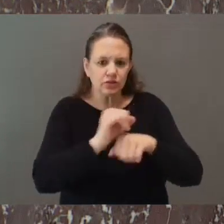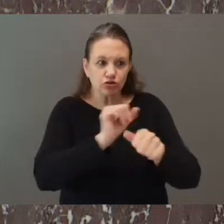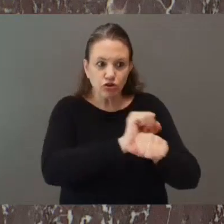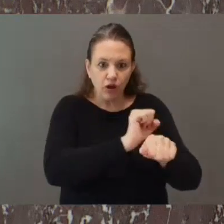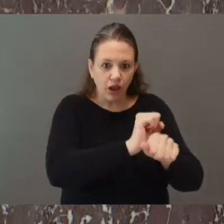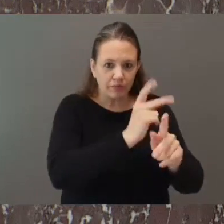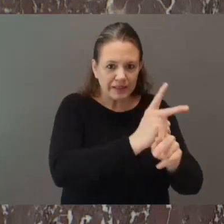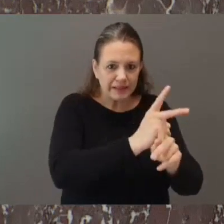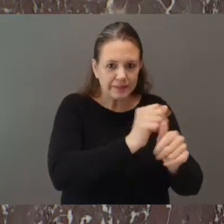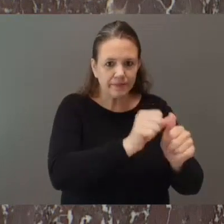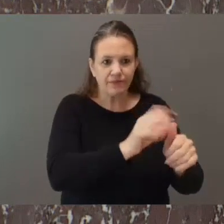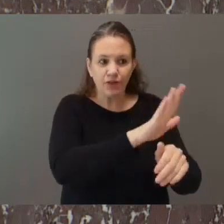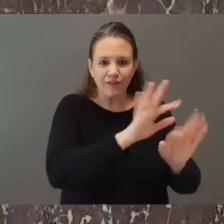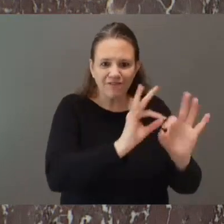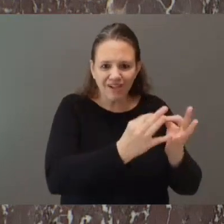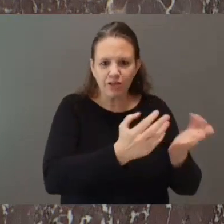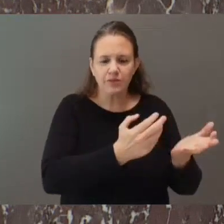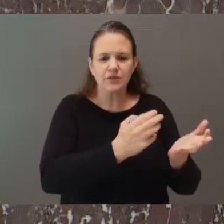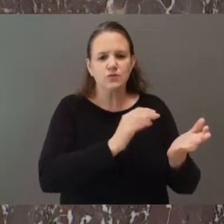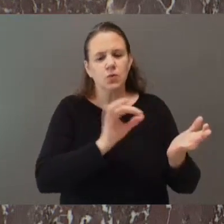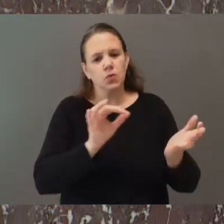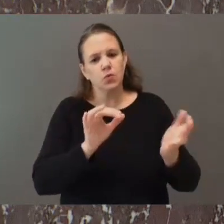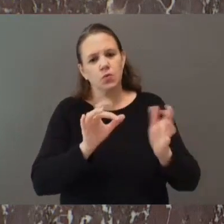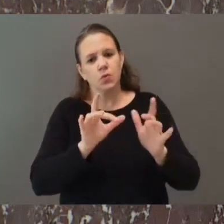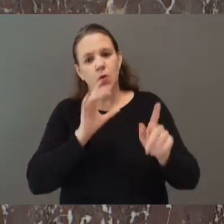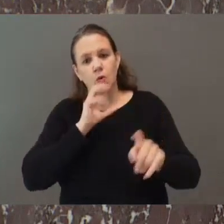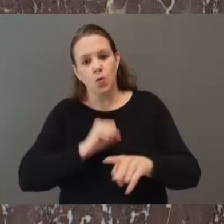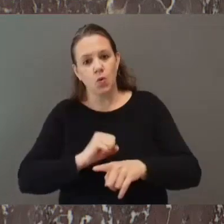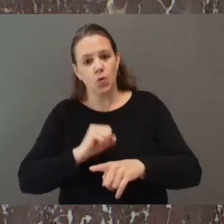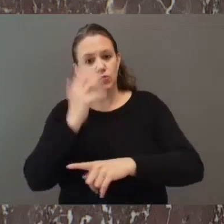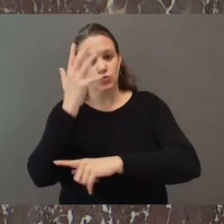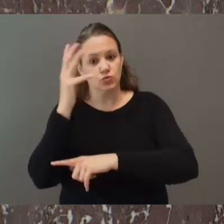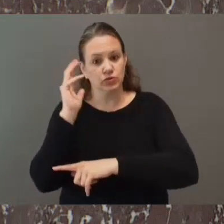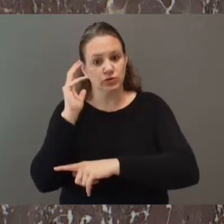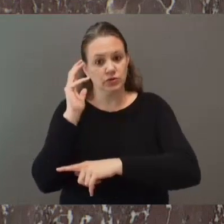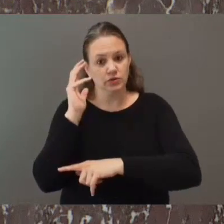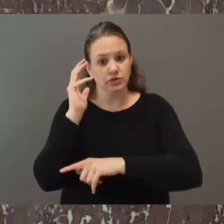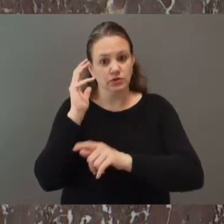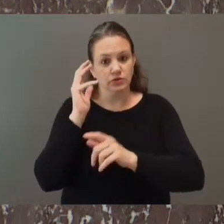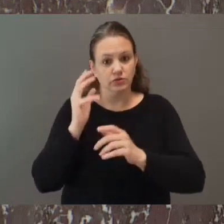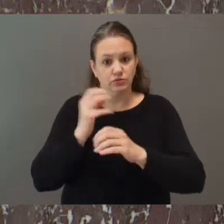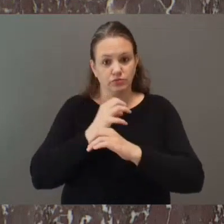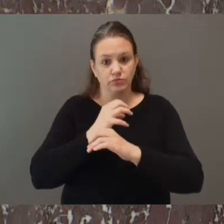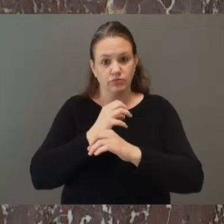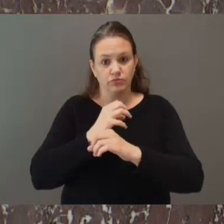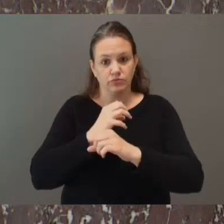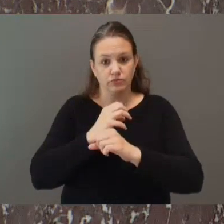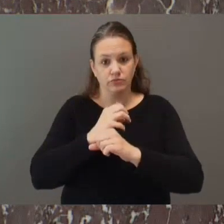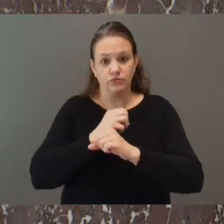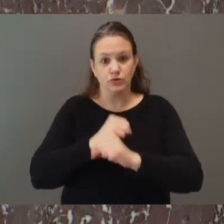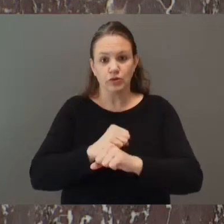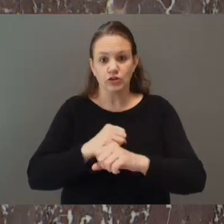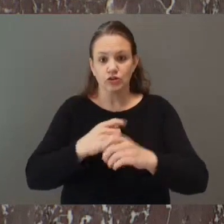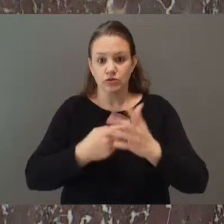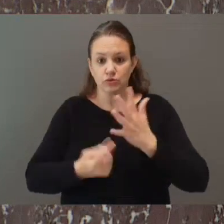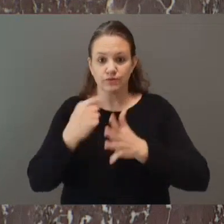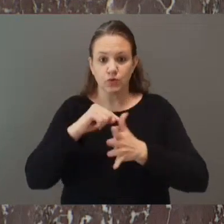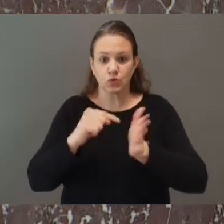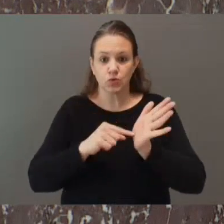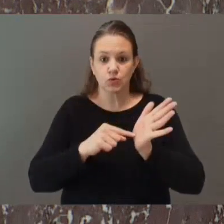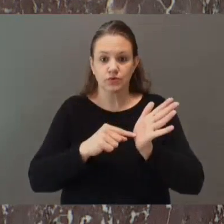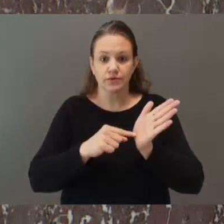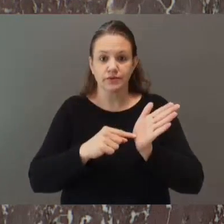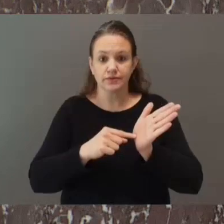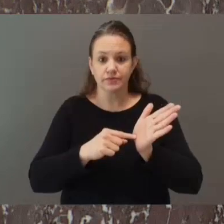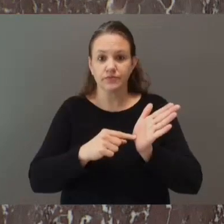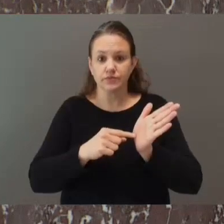Strategic Review. We launched a $300 million partnership with, or a $300 million First Nations Conservation Fund